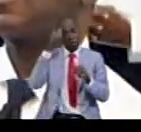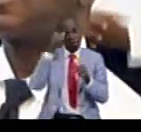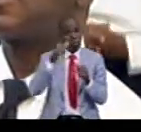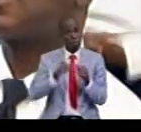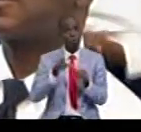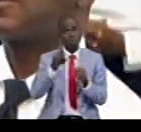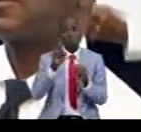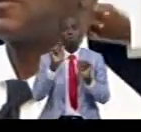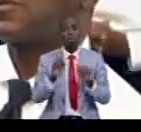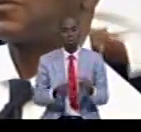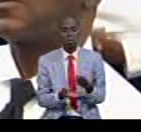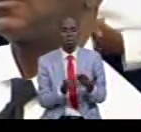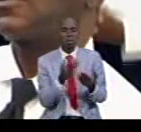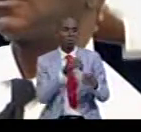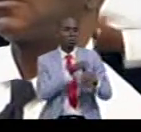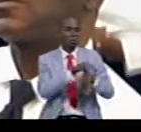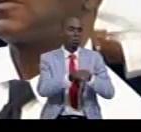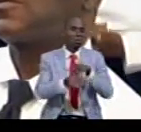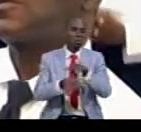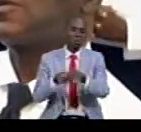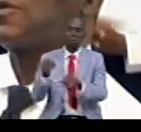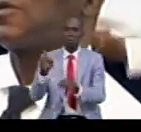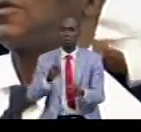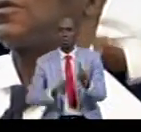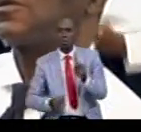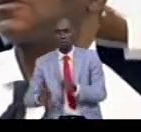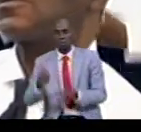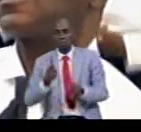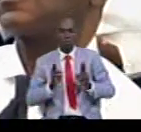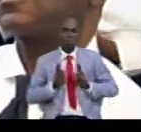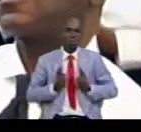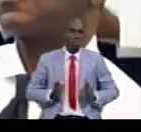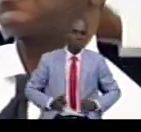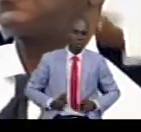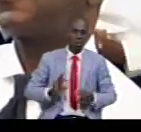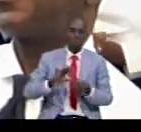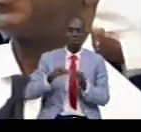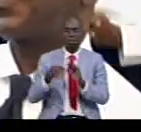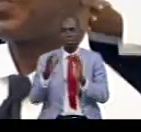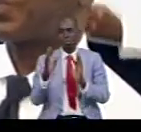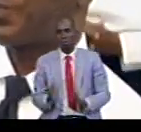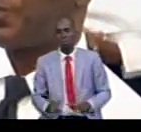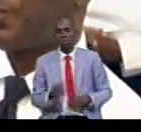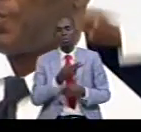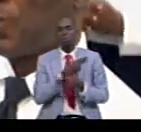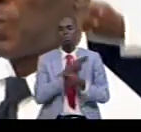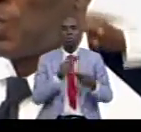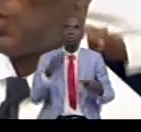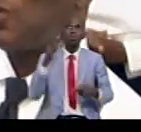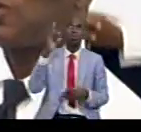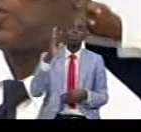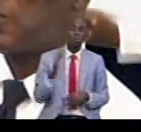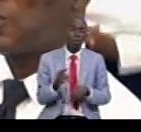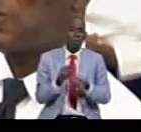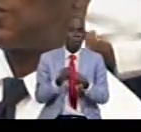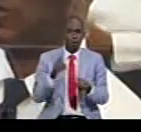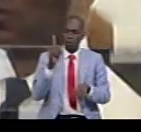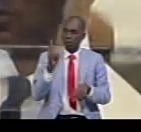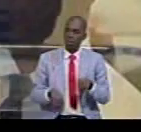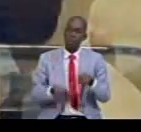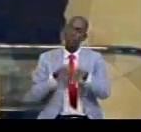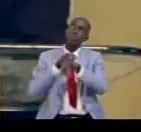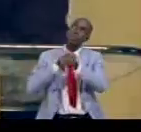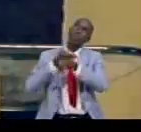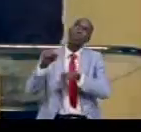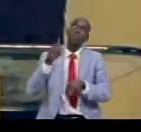can deceive God. You can deceive the church. You can deceive the Almighty God. And Jesus is waiting to receive only